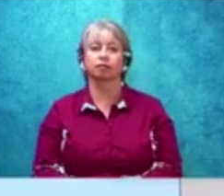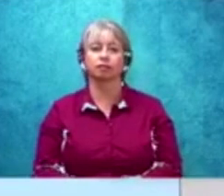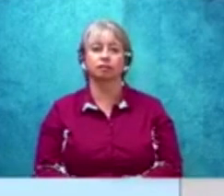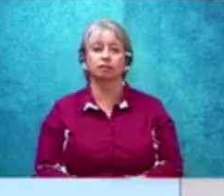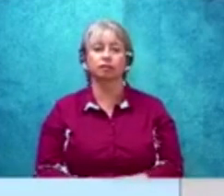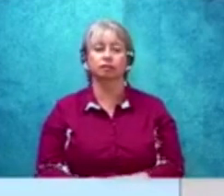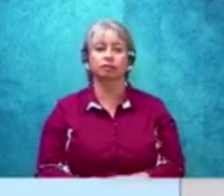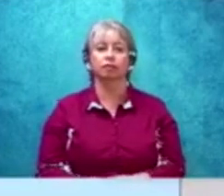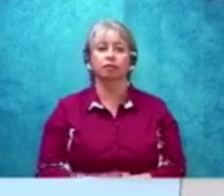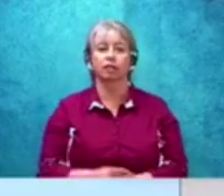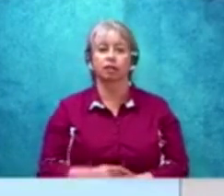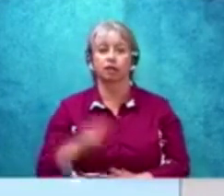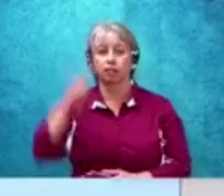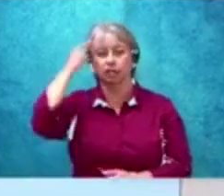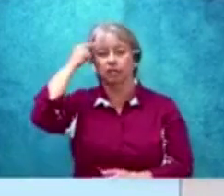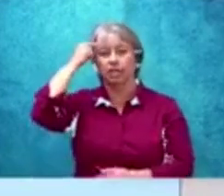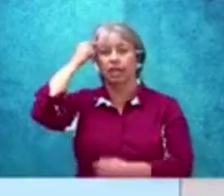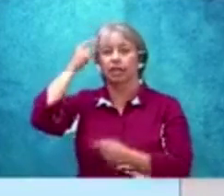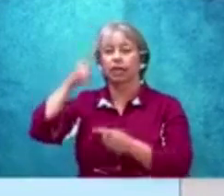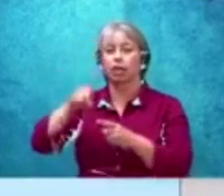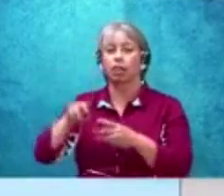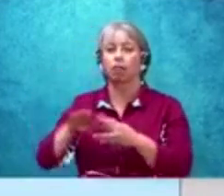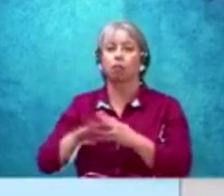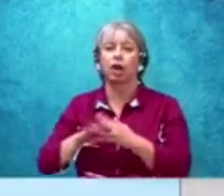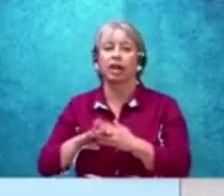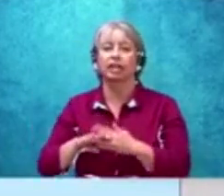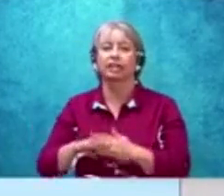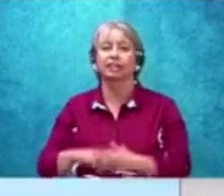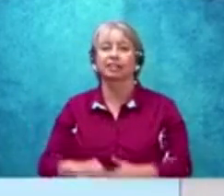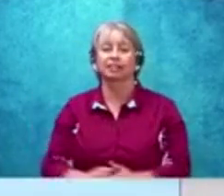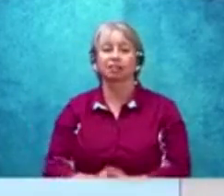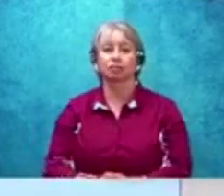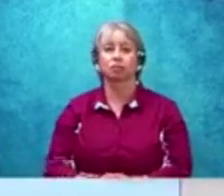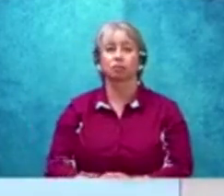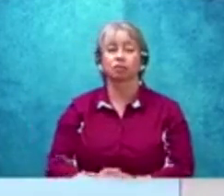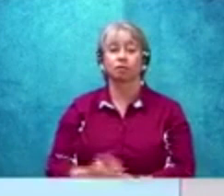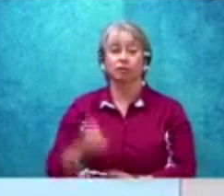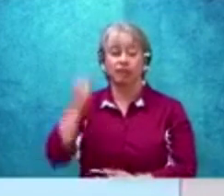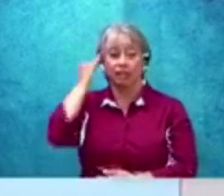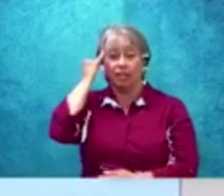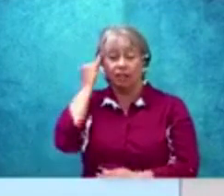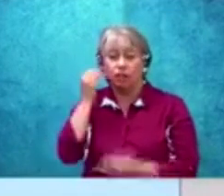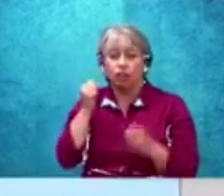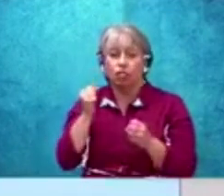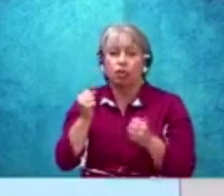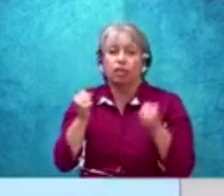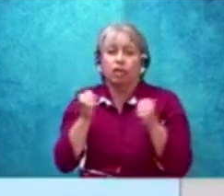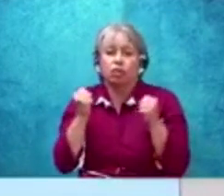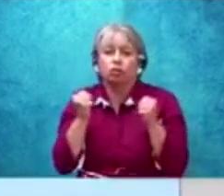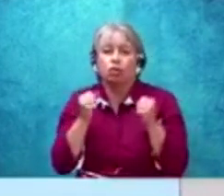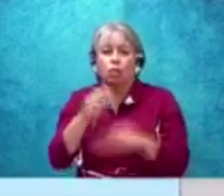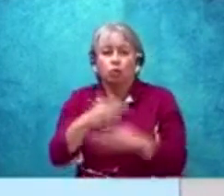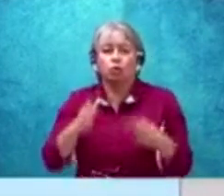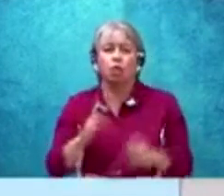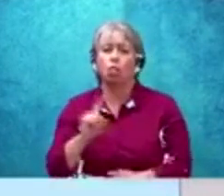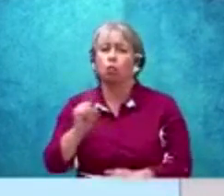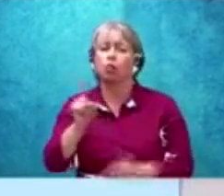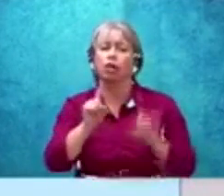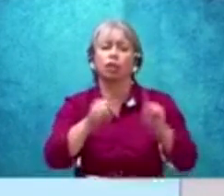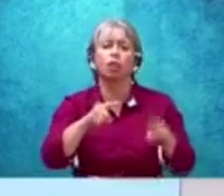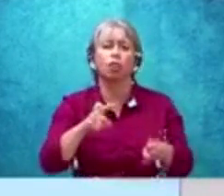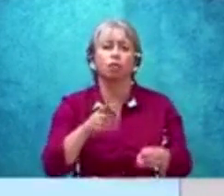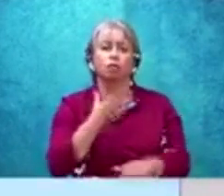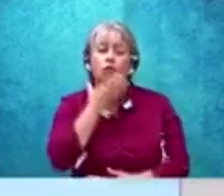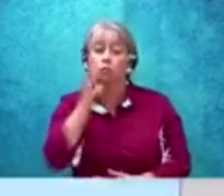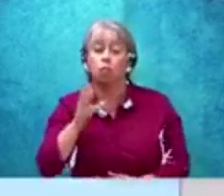Let's take a brain break. If you're in an empty cold room, where can you go to get warm? Do